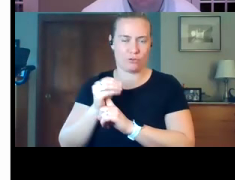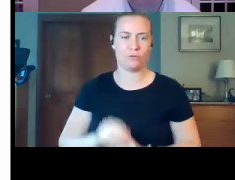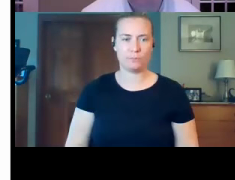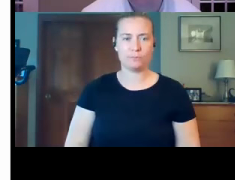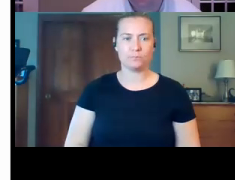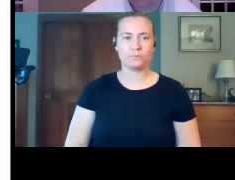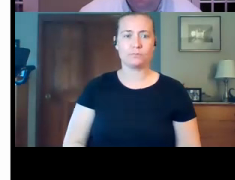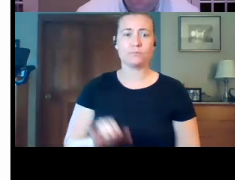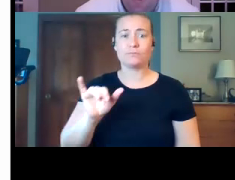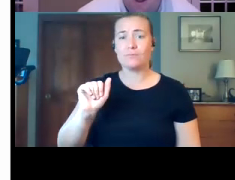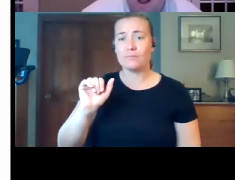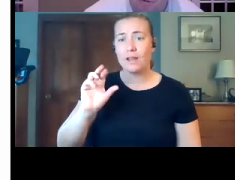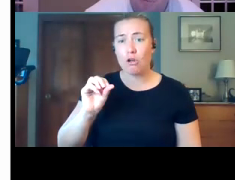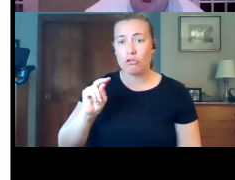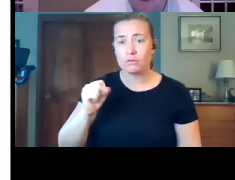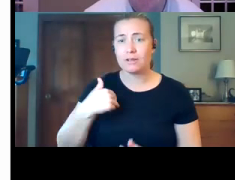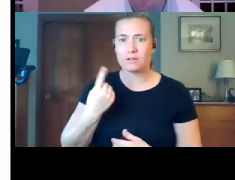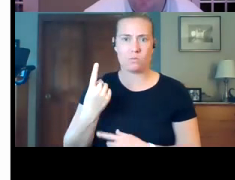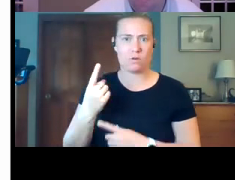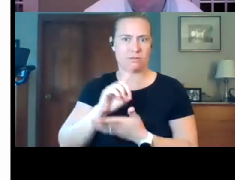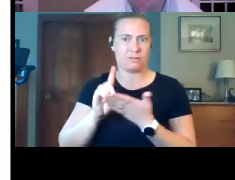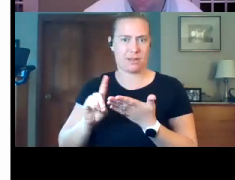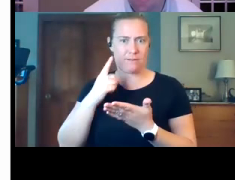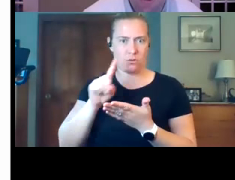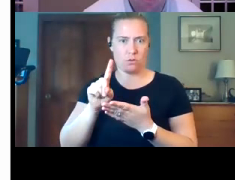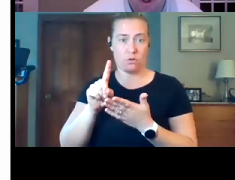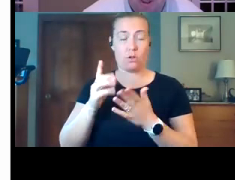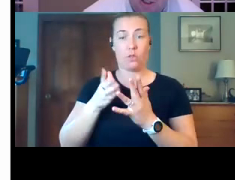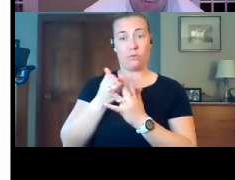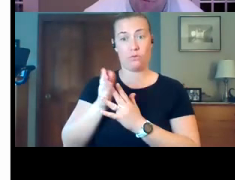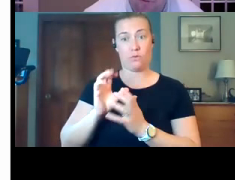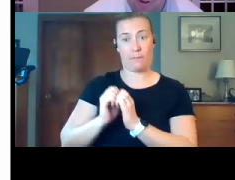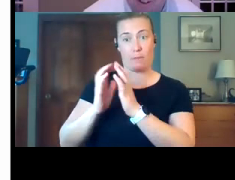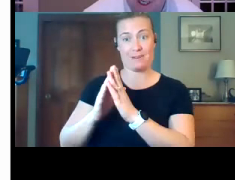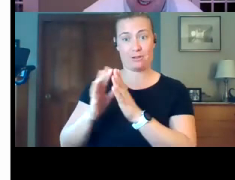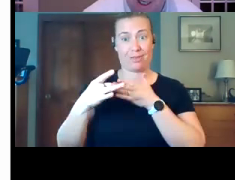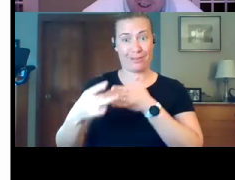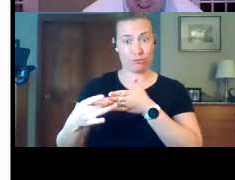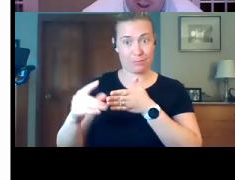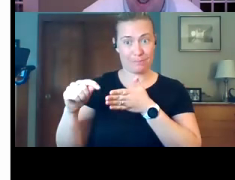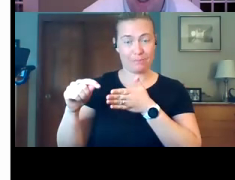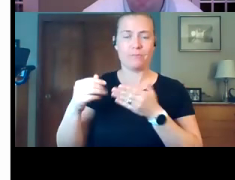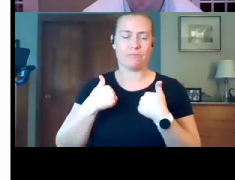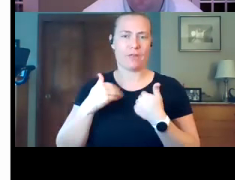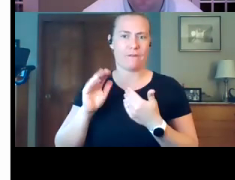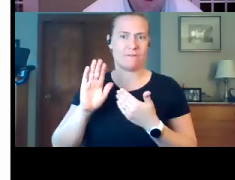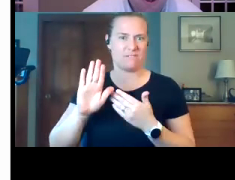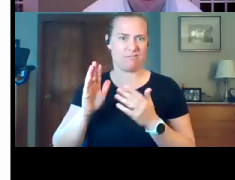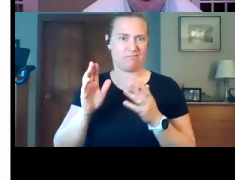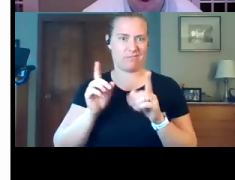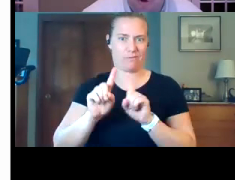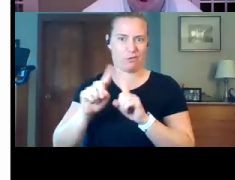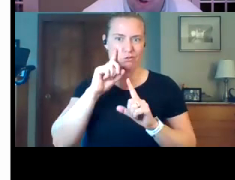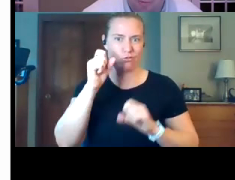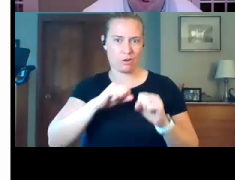to improve implementation through the mechanism of implementation leadership. So really focusing on can we improve leadership